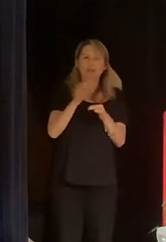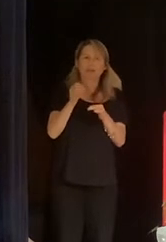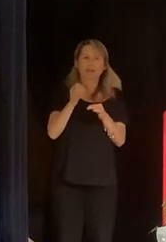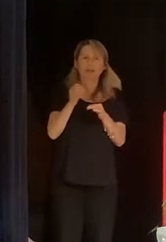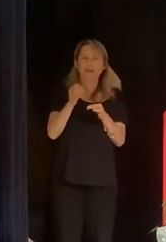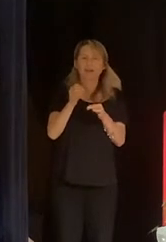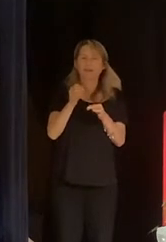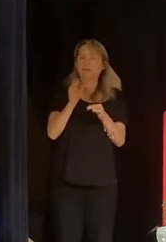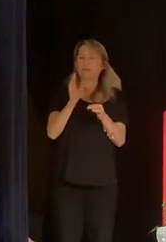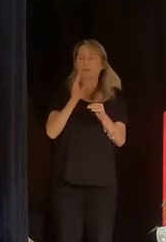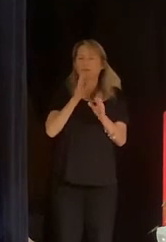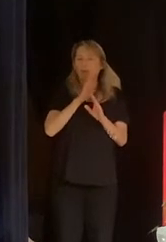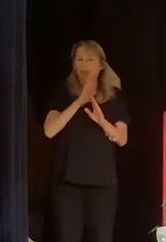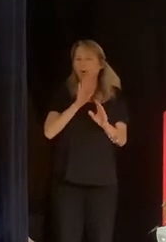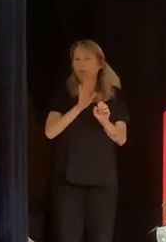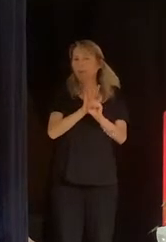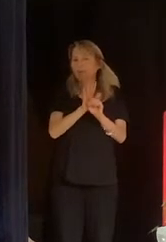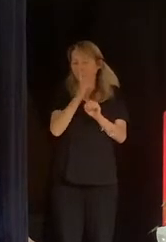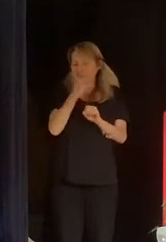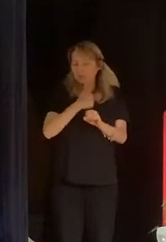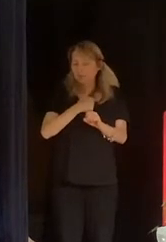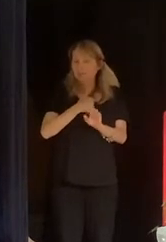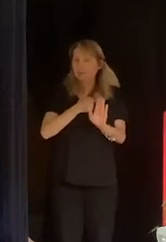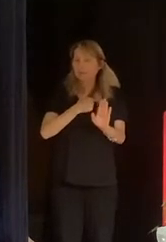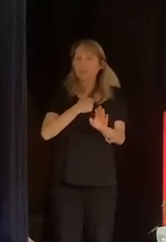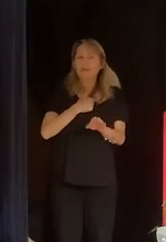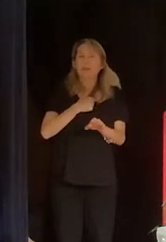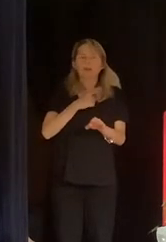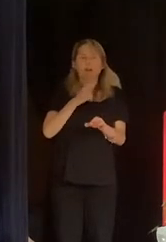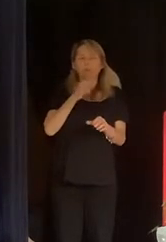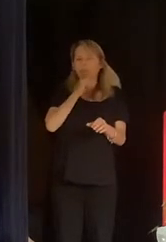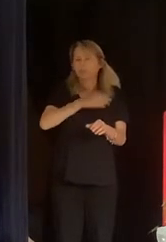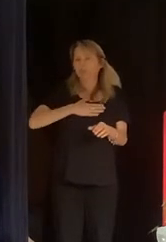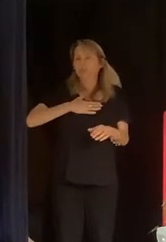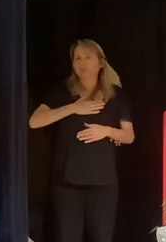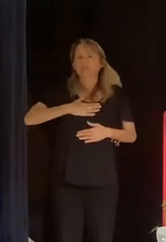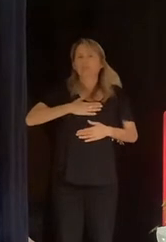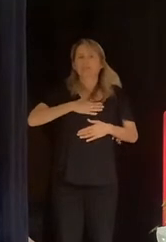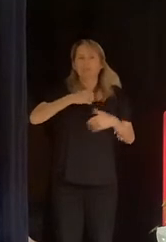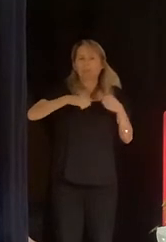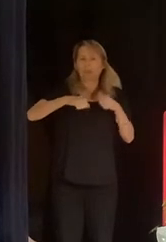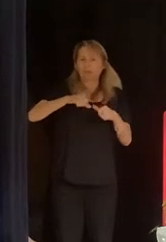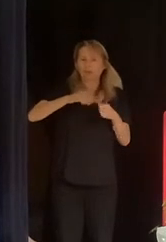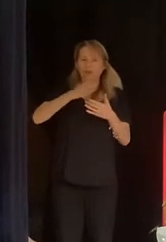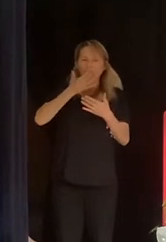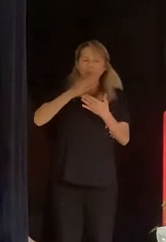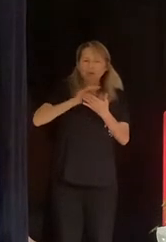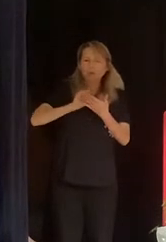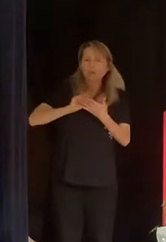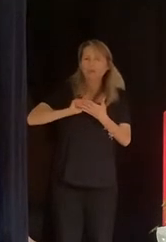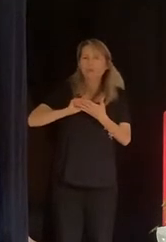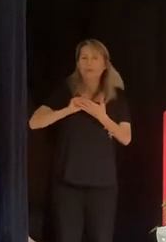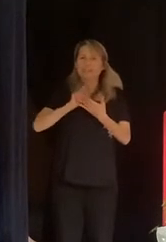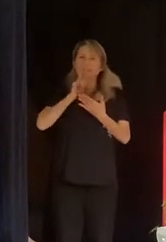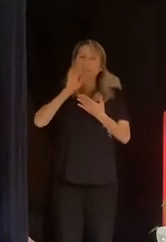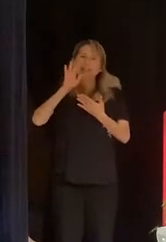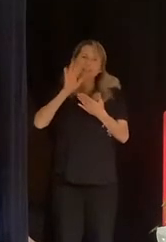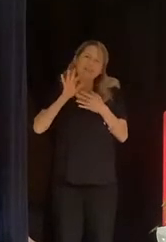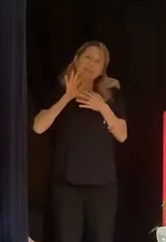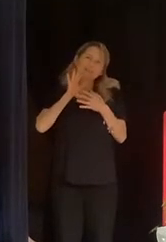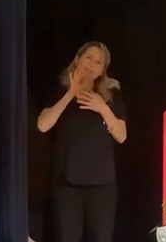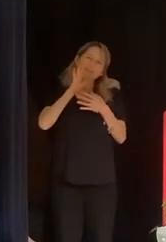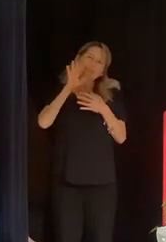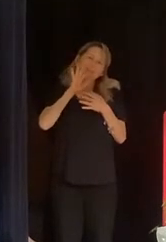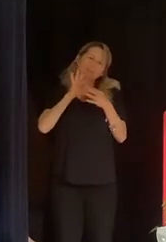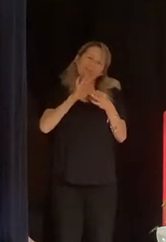will silently advocate for himself. He likes working on puzzles, coloring, singing songs about pizza, and he has